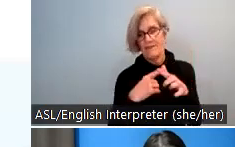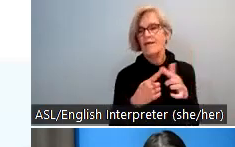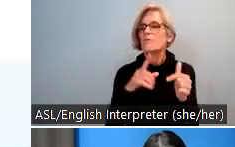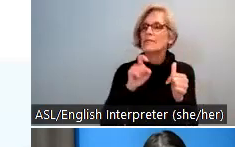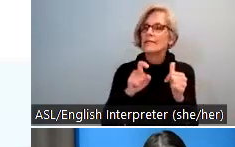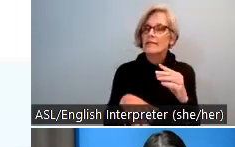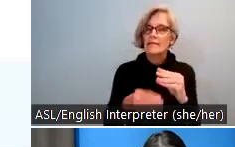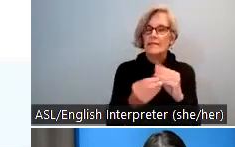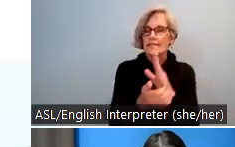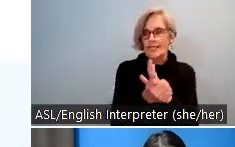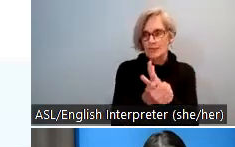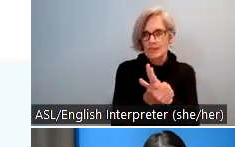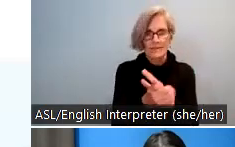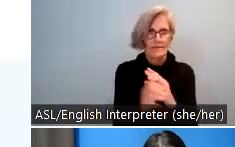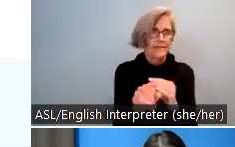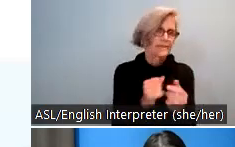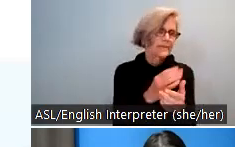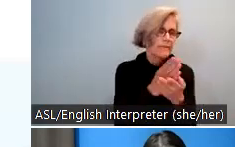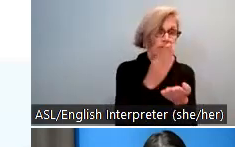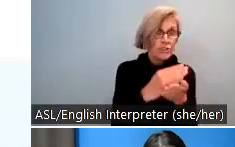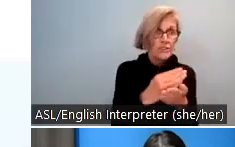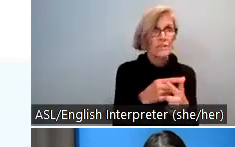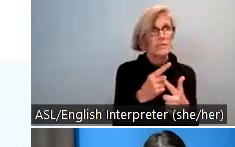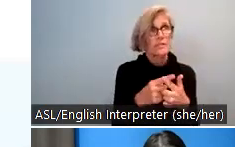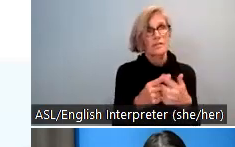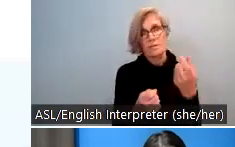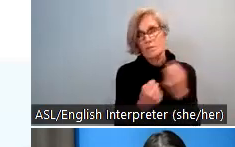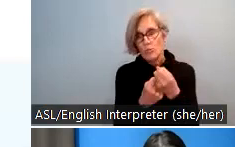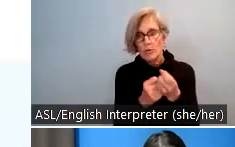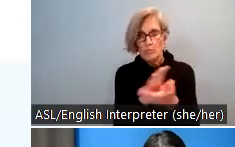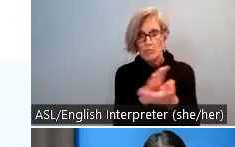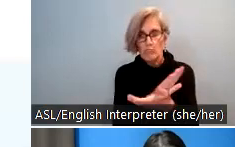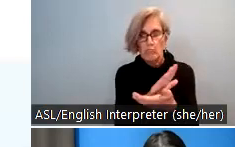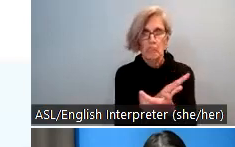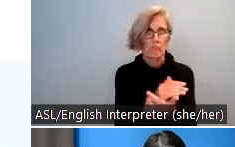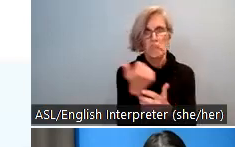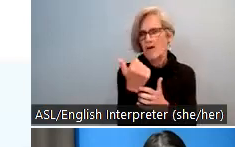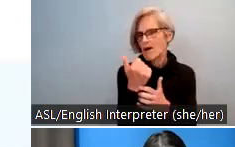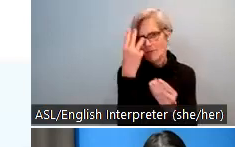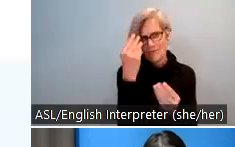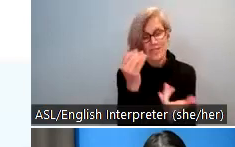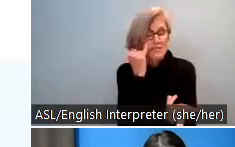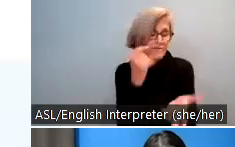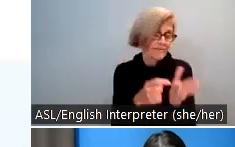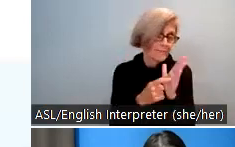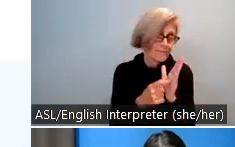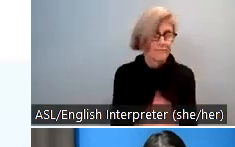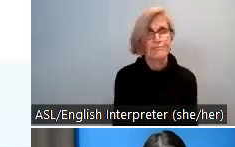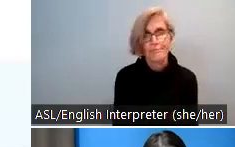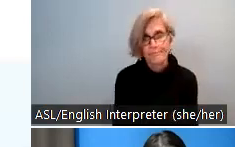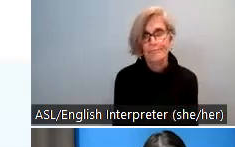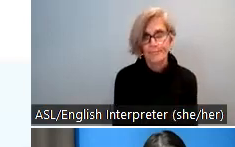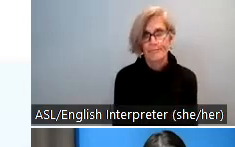your budget, any supporting documentation, and any additional materials as necessary, including letters